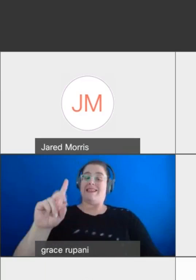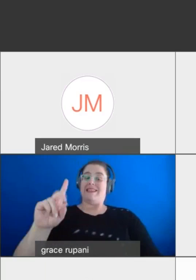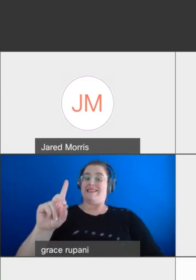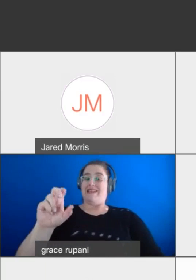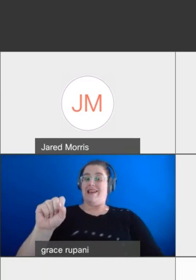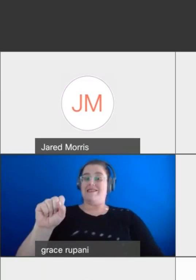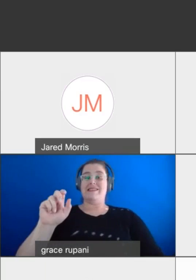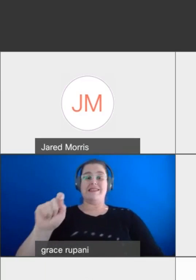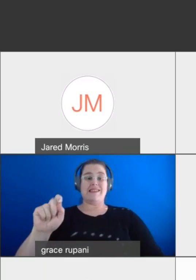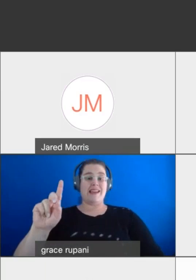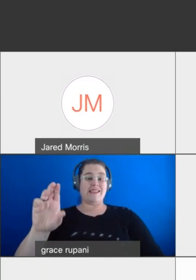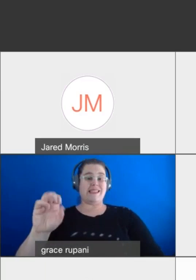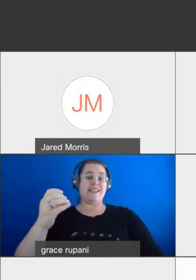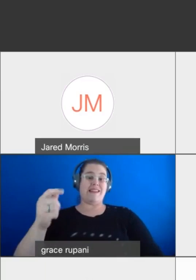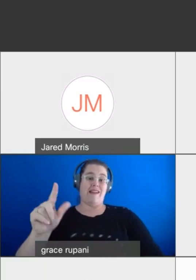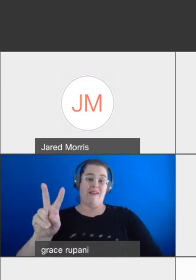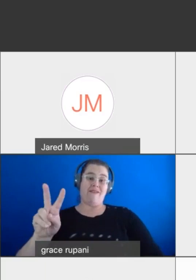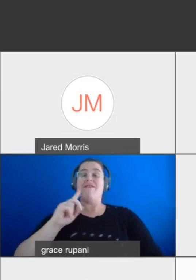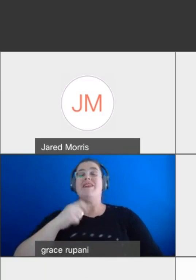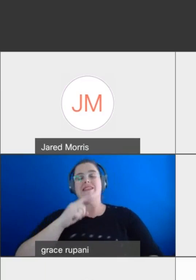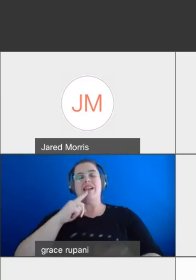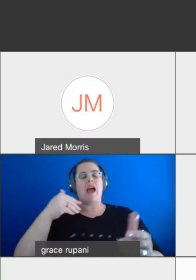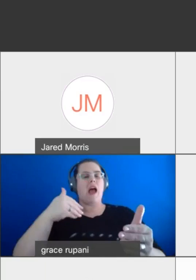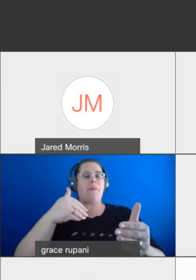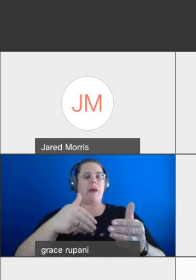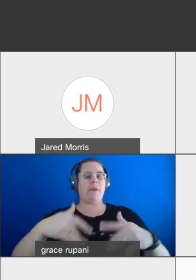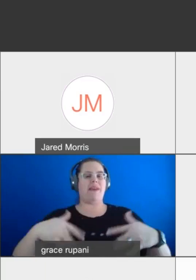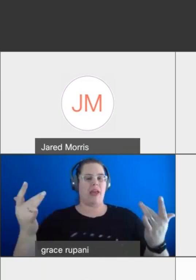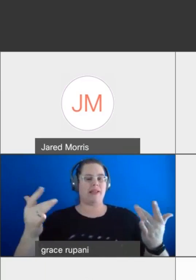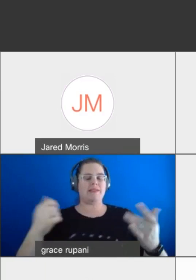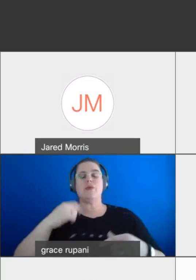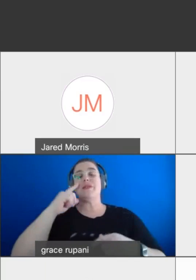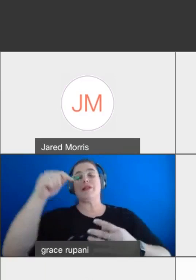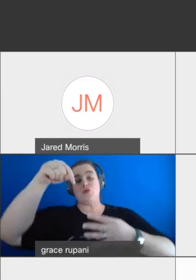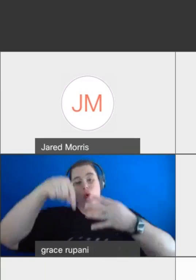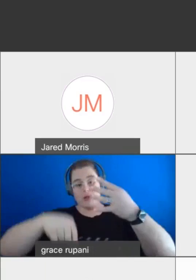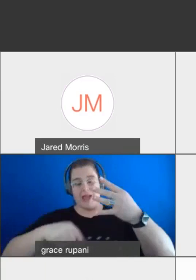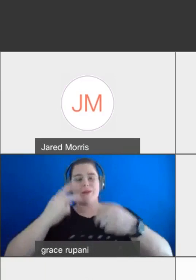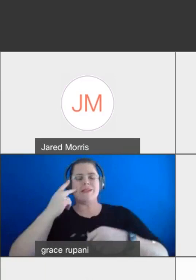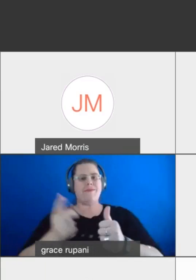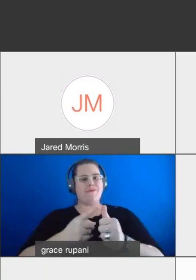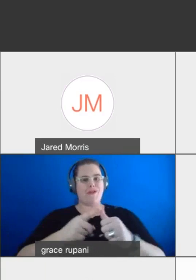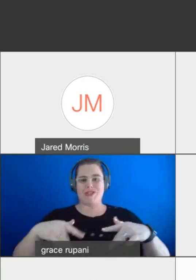dds.dc.gov, upcoming events is there. You can scroll down and you can see the first event is tonight,